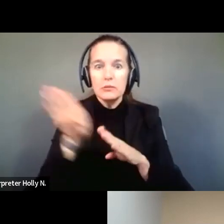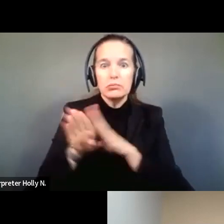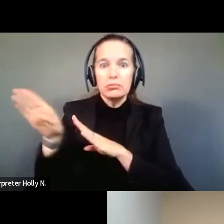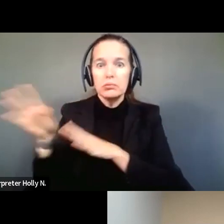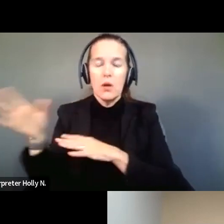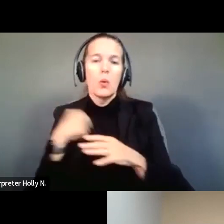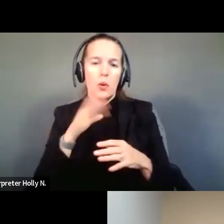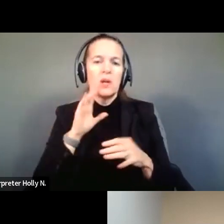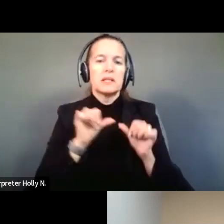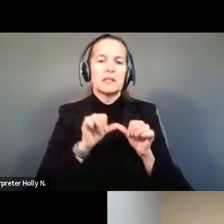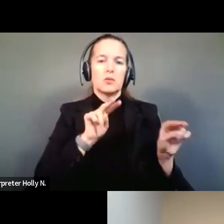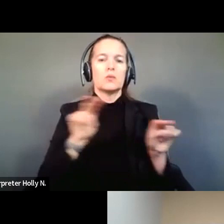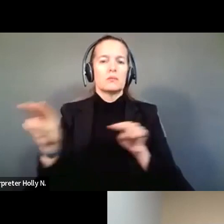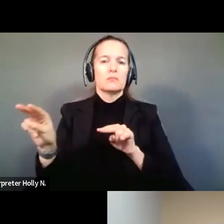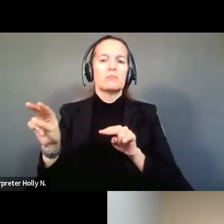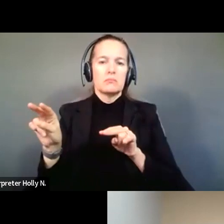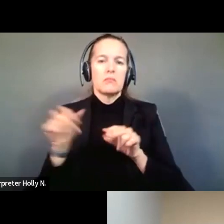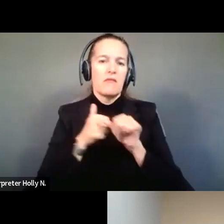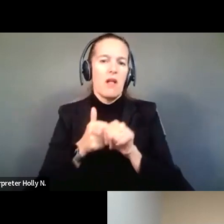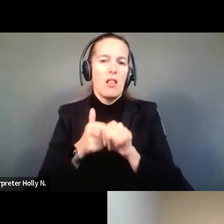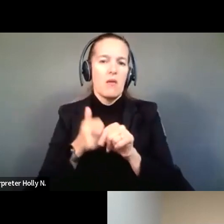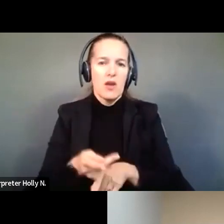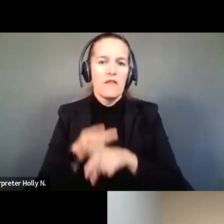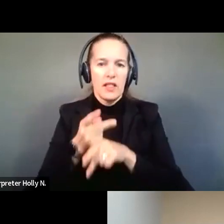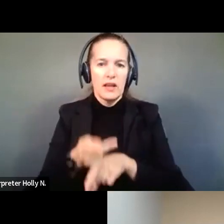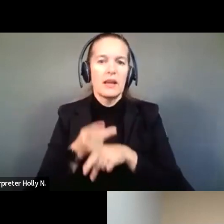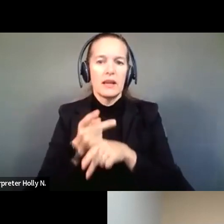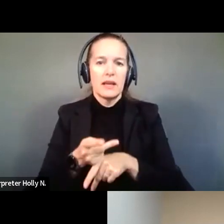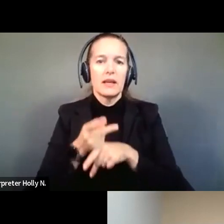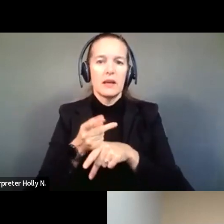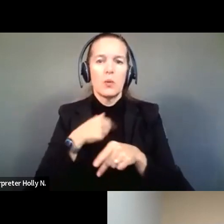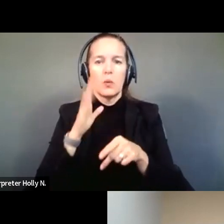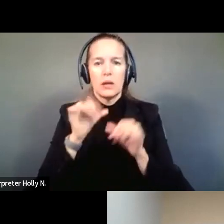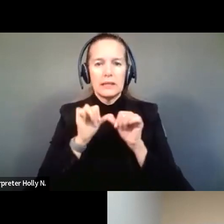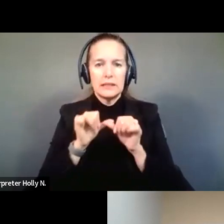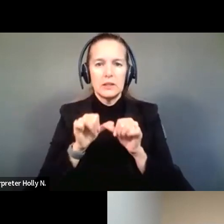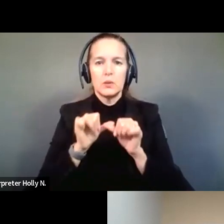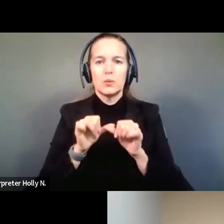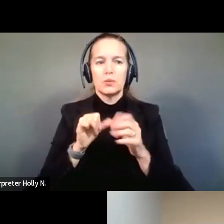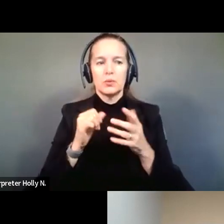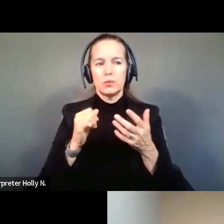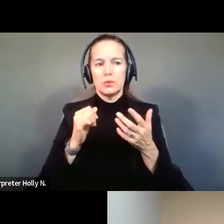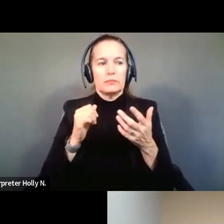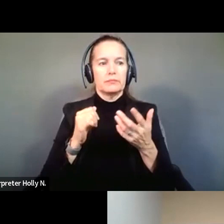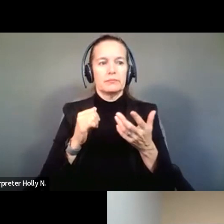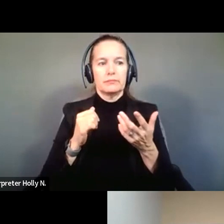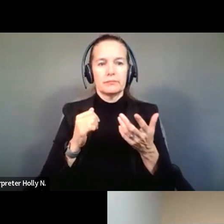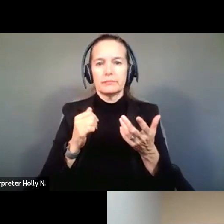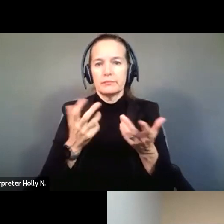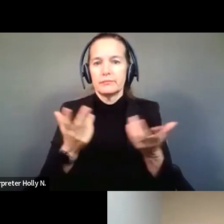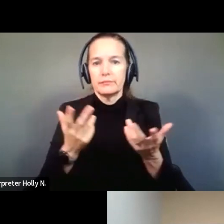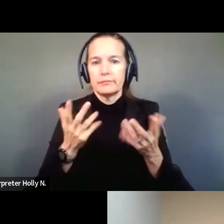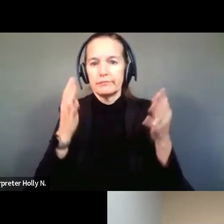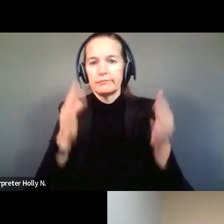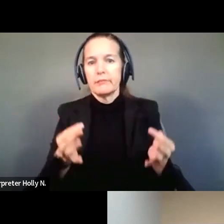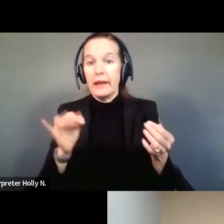We will continue to follow those carefully and continue to weigh the need for such orders